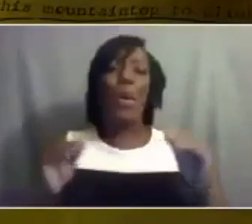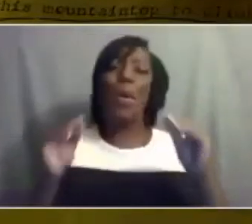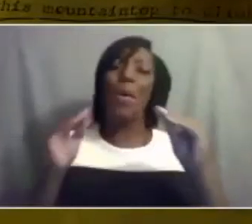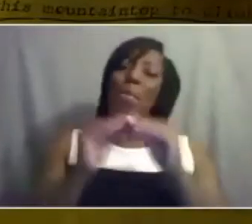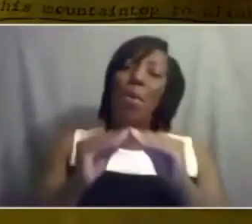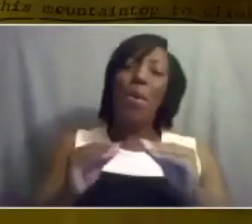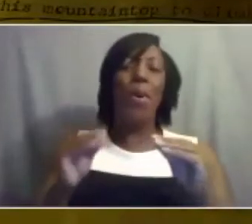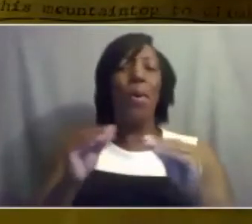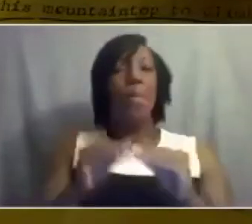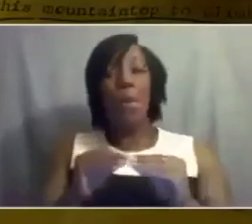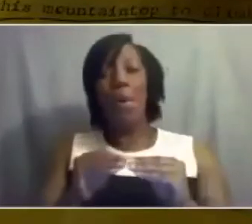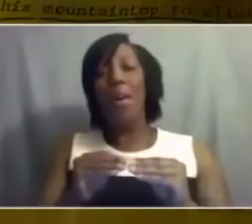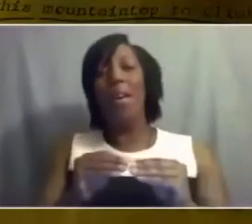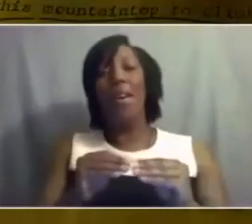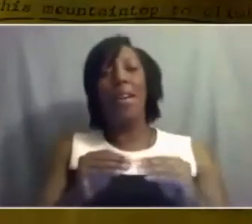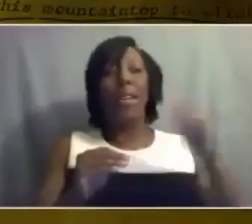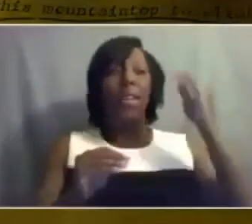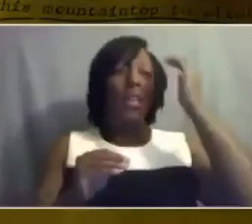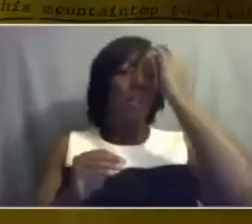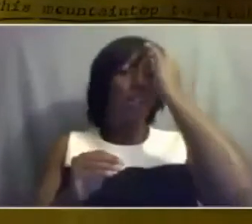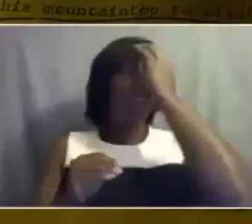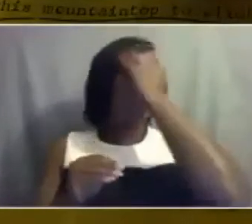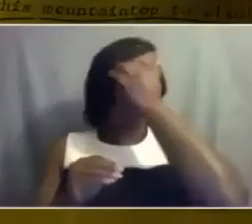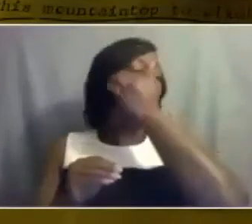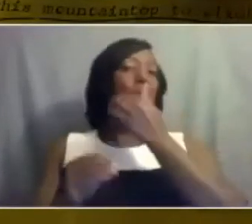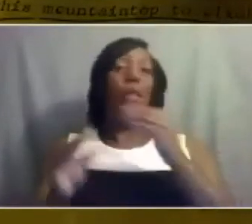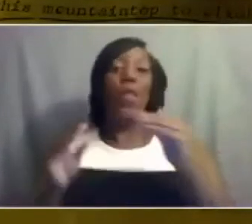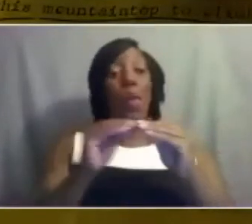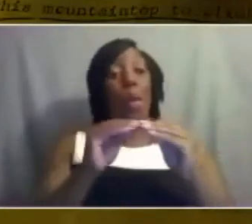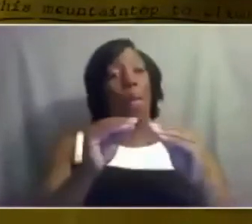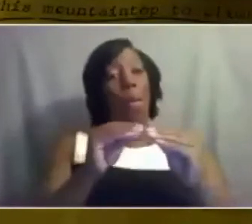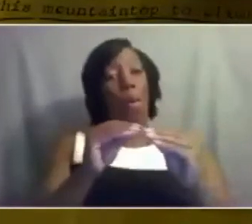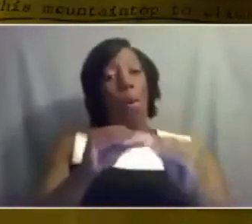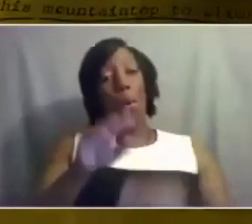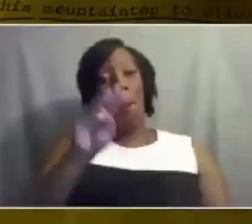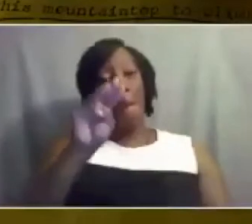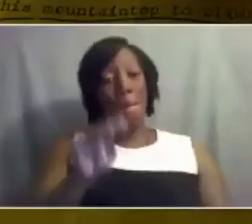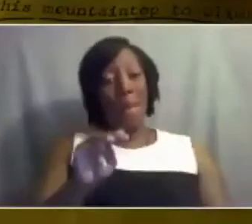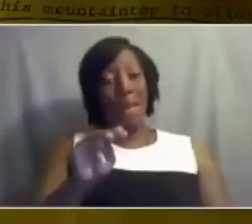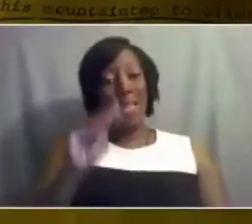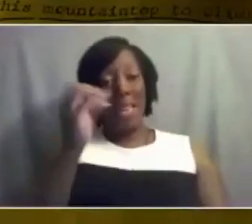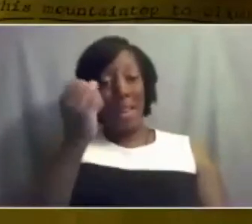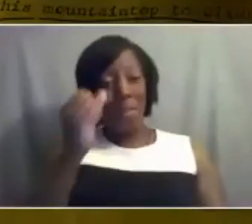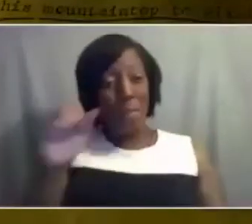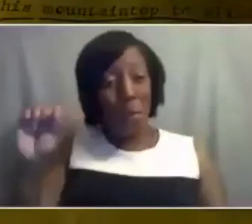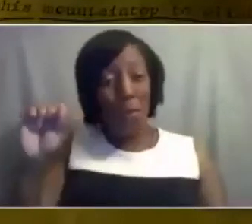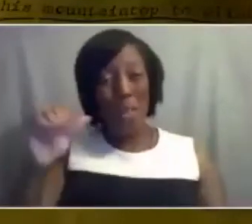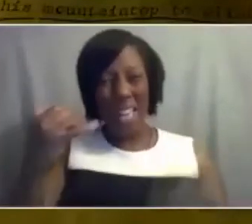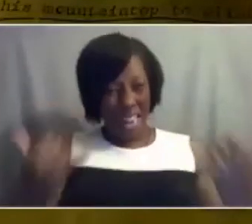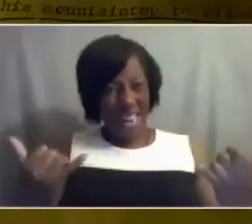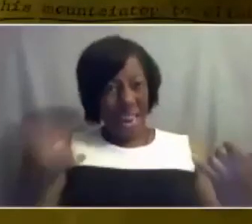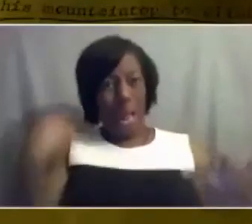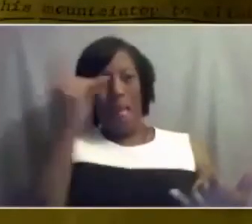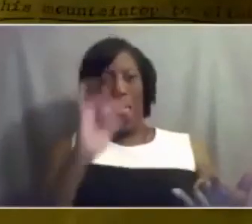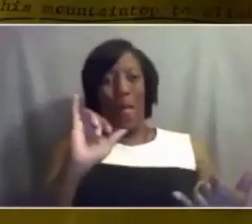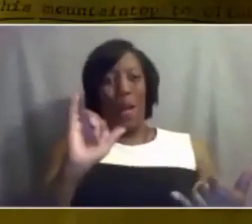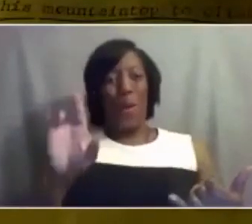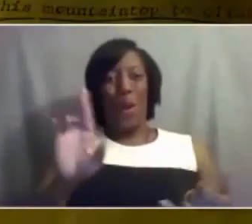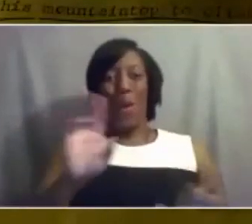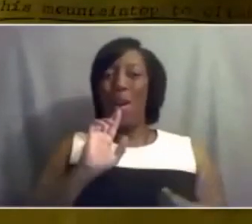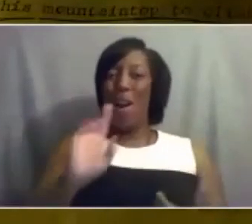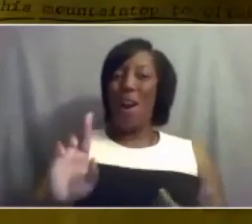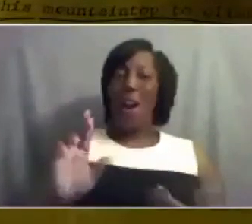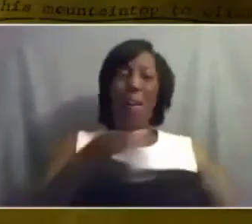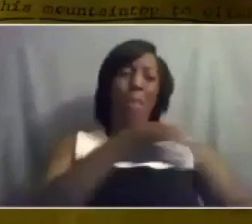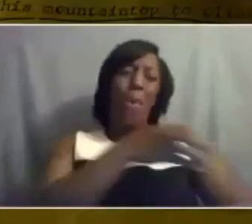Reverend Dr. Barber and the Moral Monday movement started participating in those meetings, and now look at where it is. I mean, I think the powerful